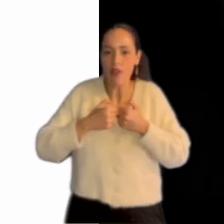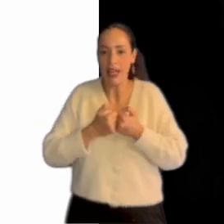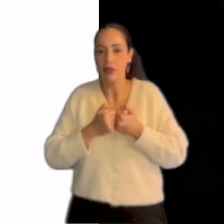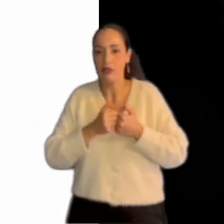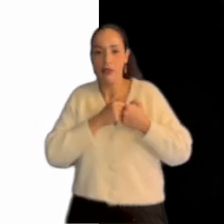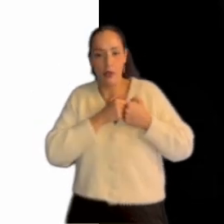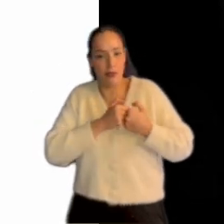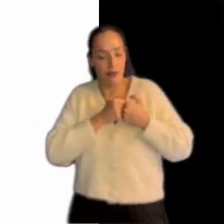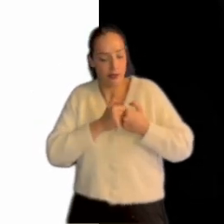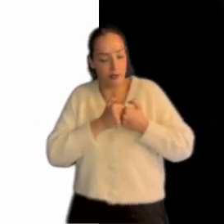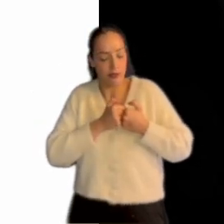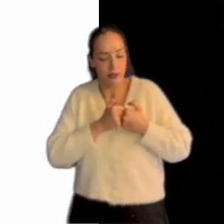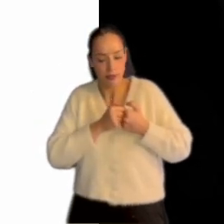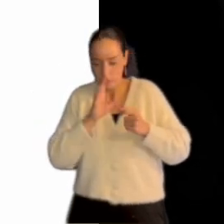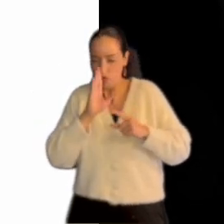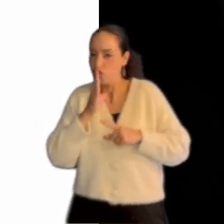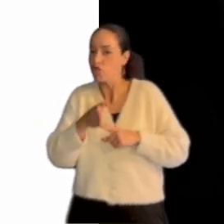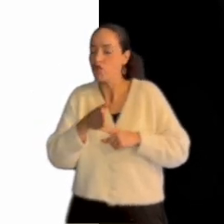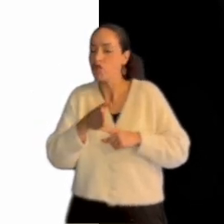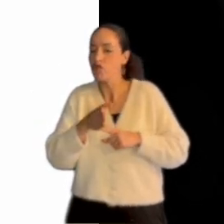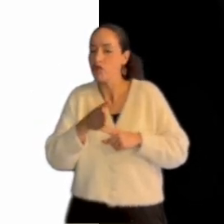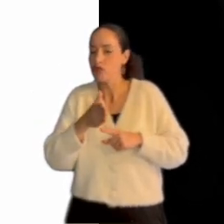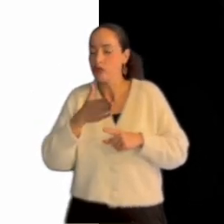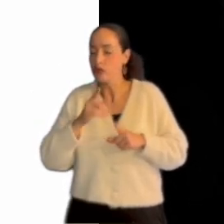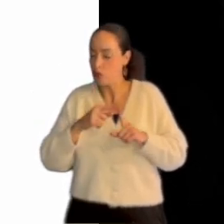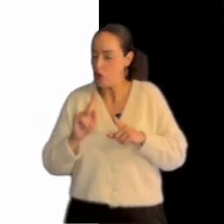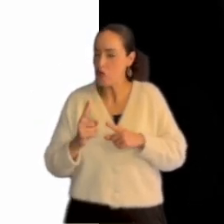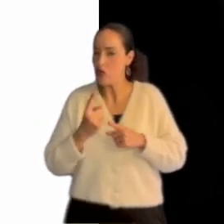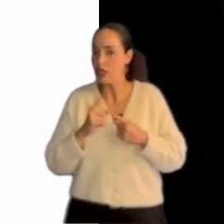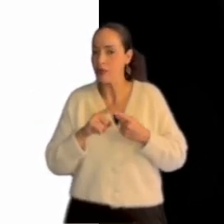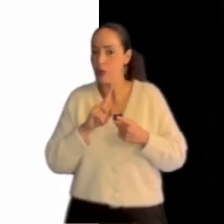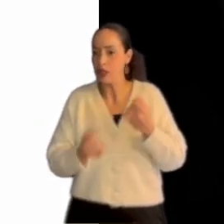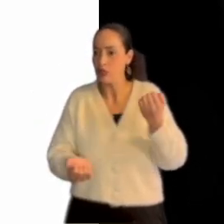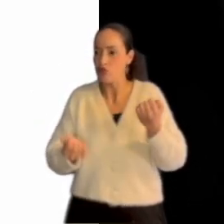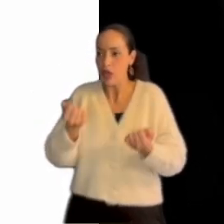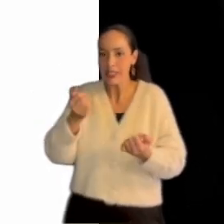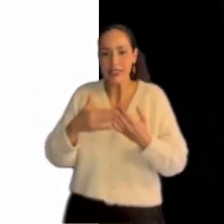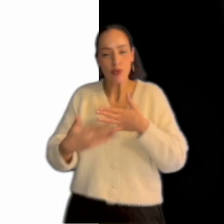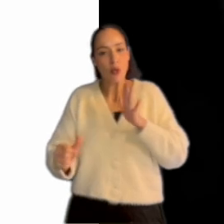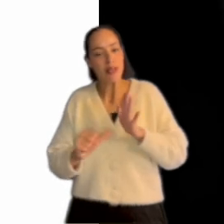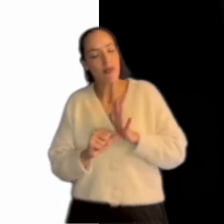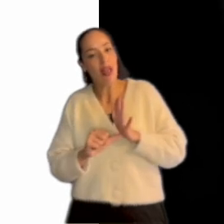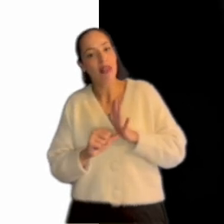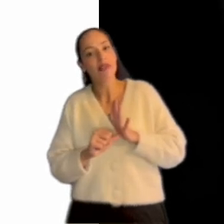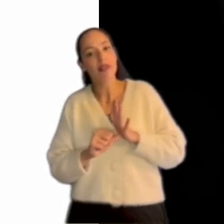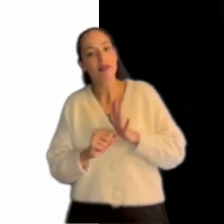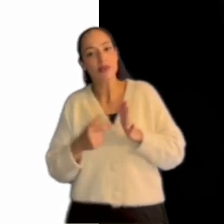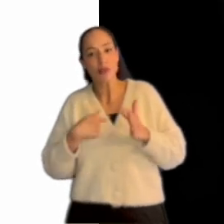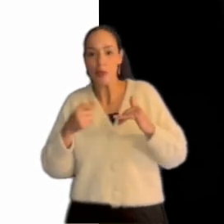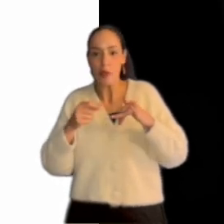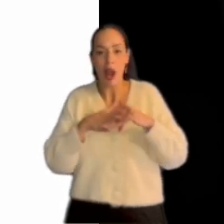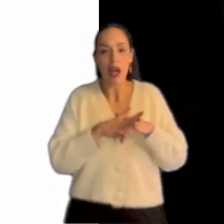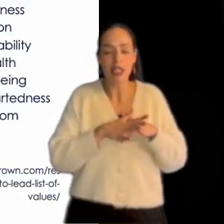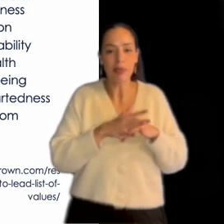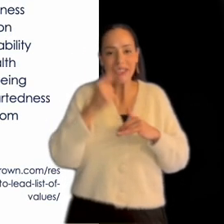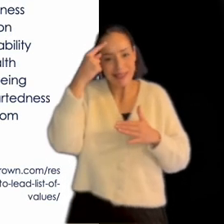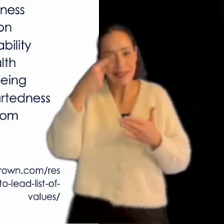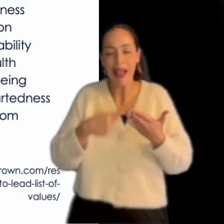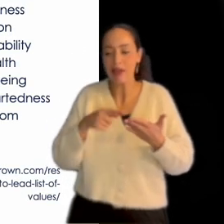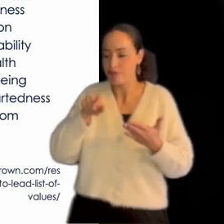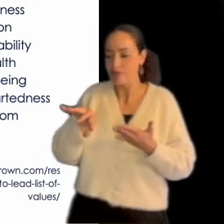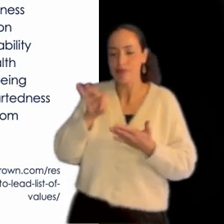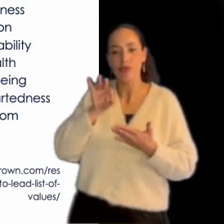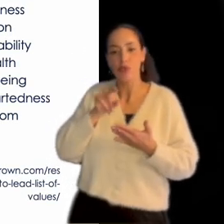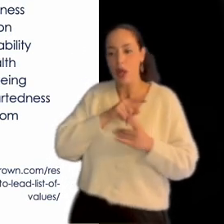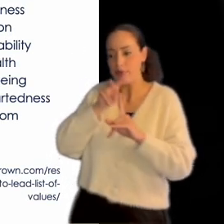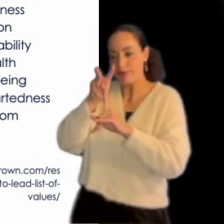more difficult, and in fact it was my husband who chose it, observing how alongside compassion, it was the very essence of my being. I